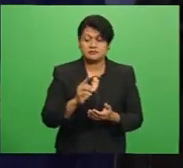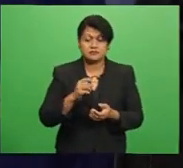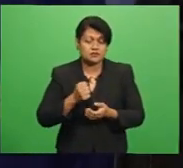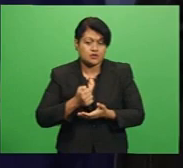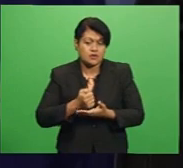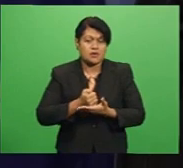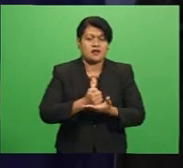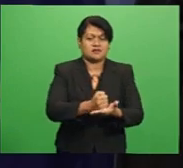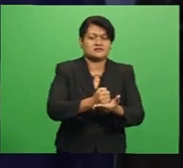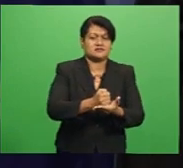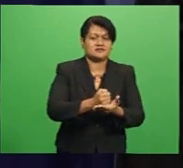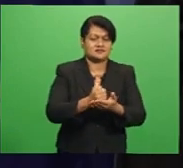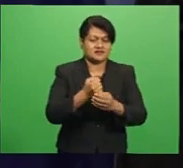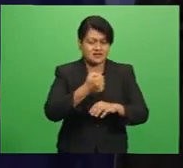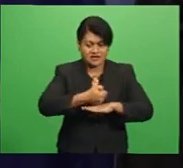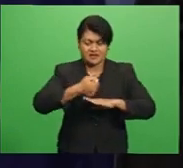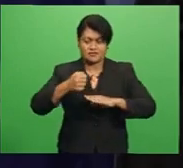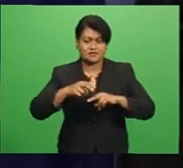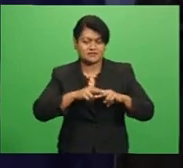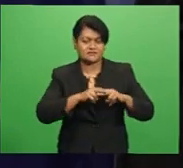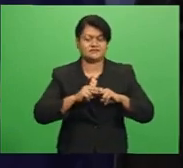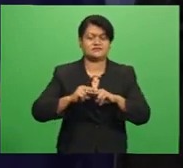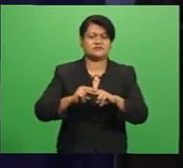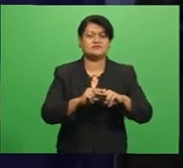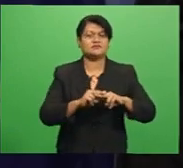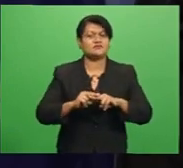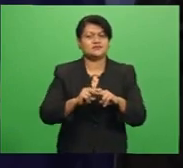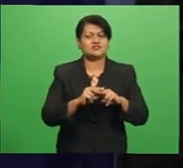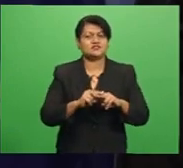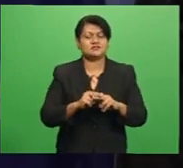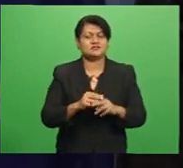Fiji address some of these social and economic implications.